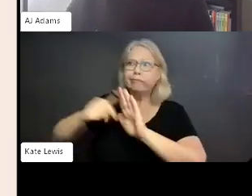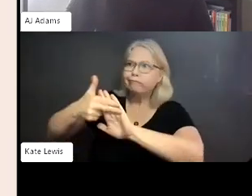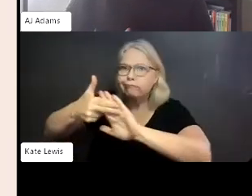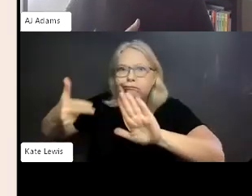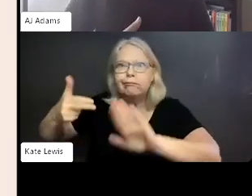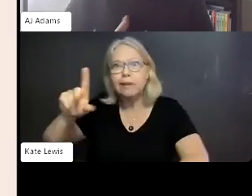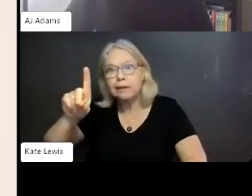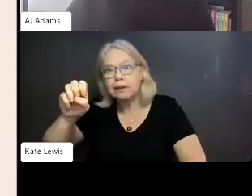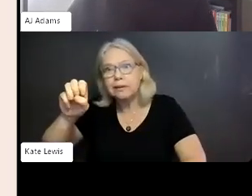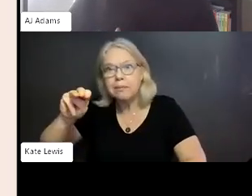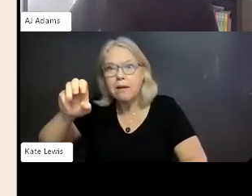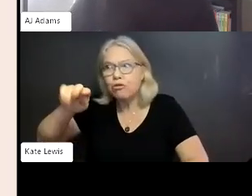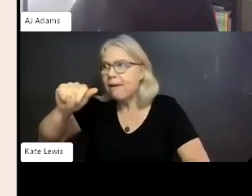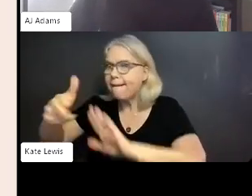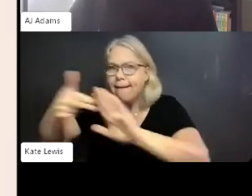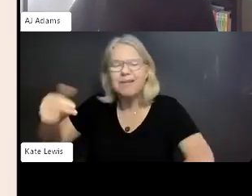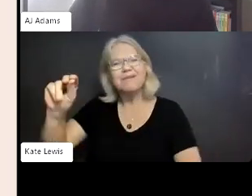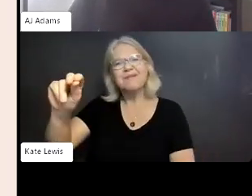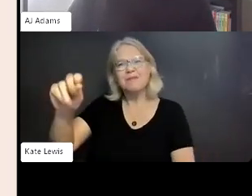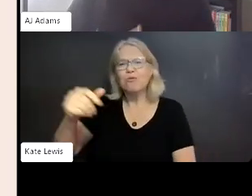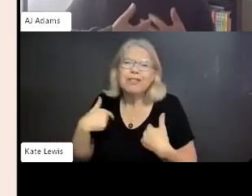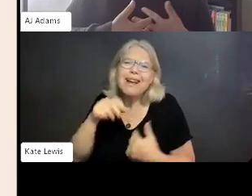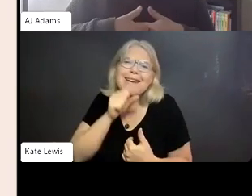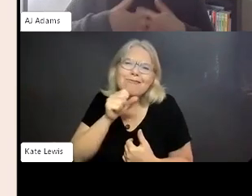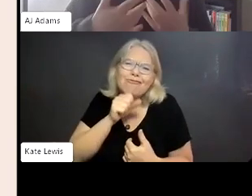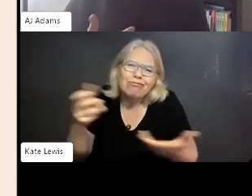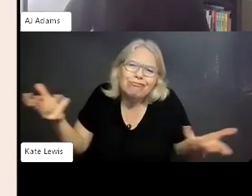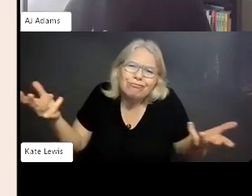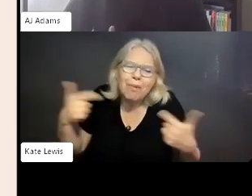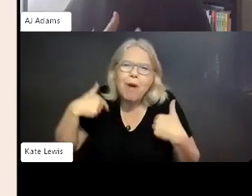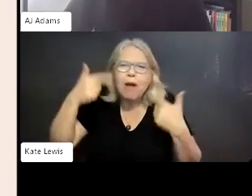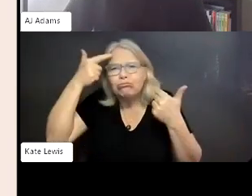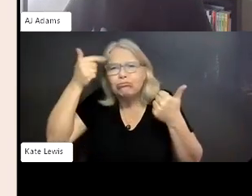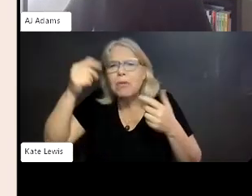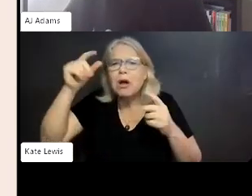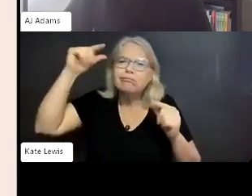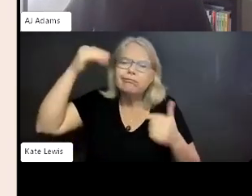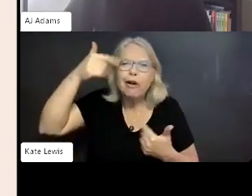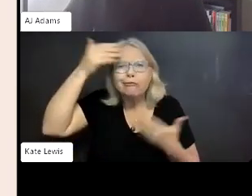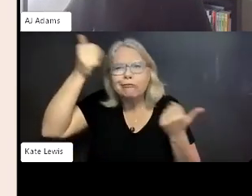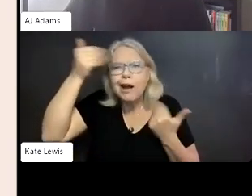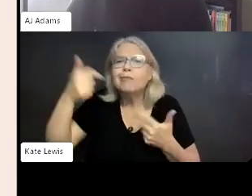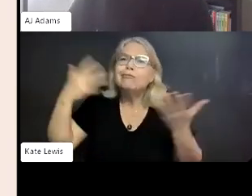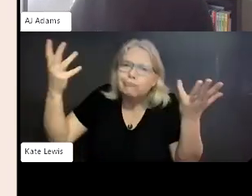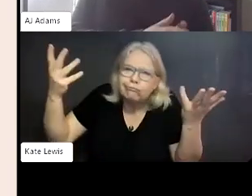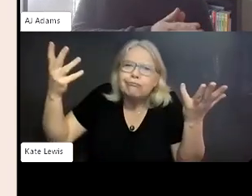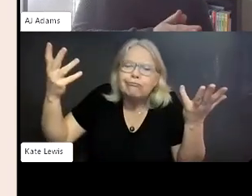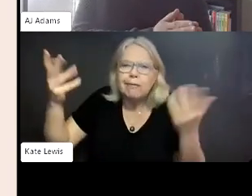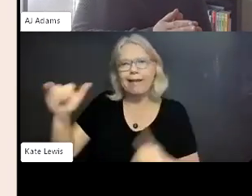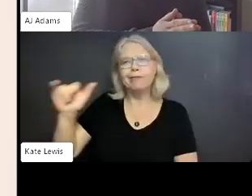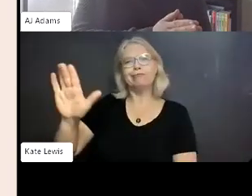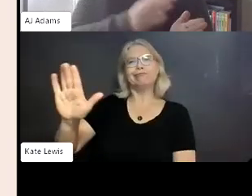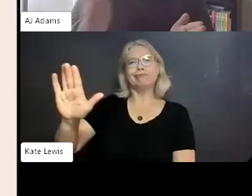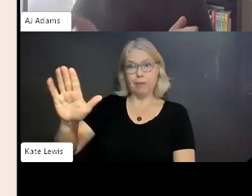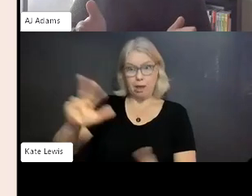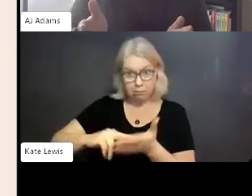dementia, it is simply known as age-associated memory impairment. So we need to remember just because an individual has memory loss when